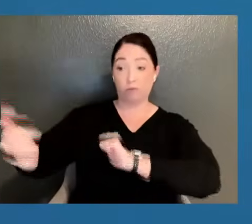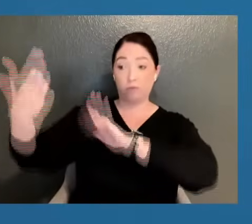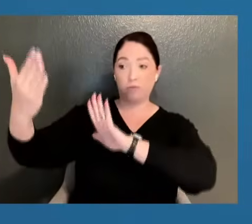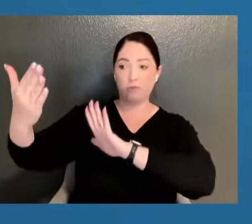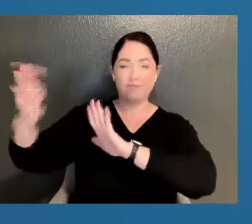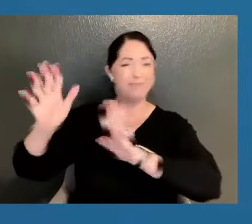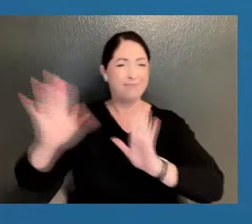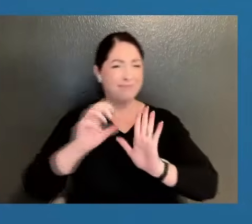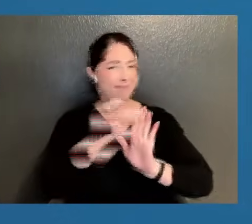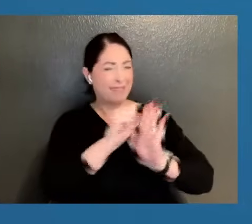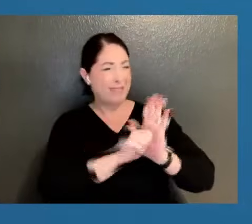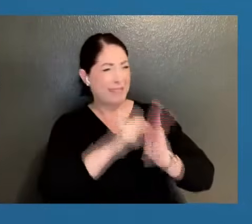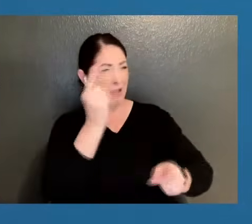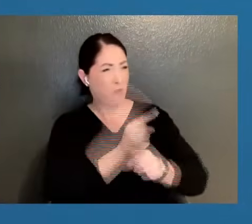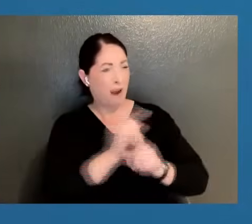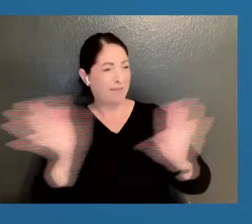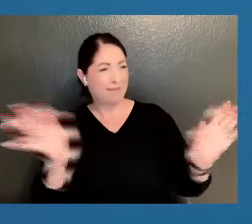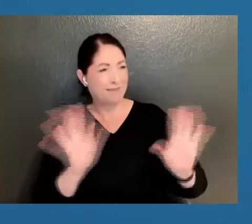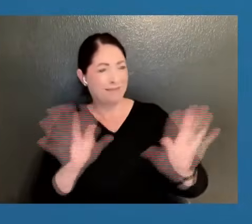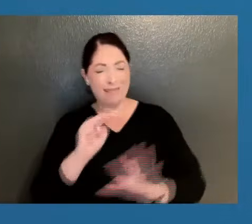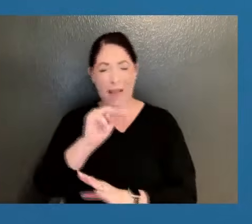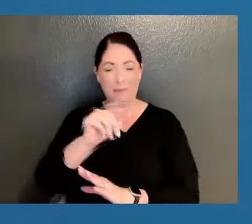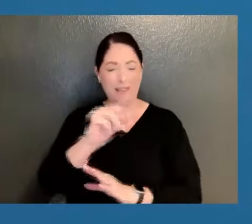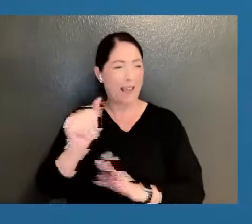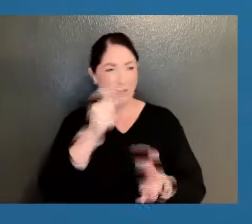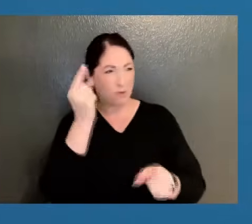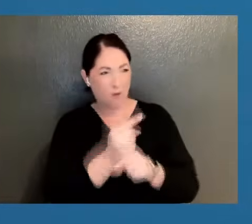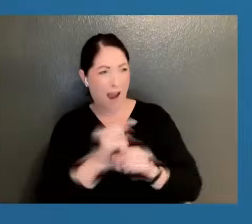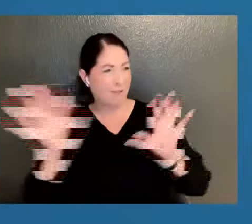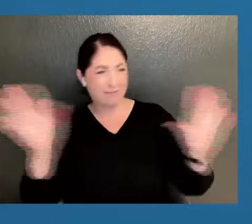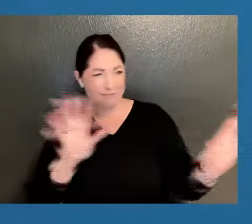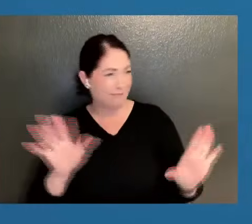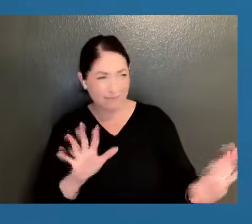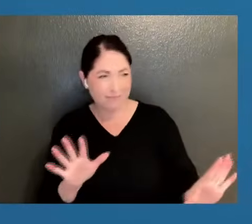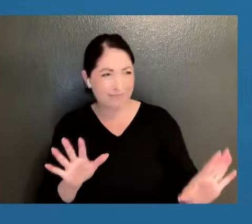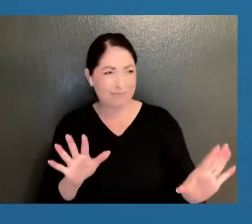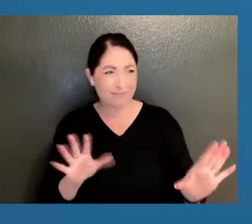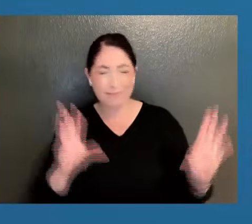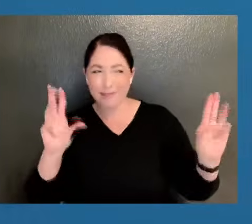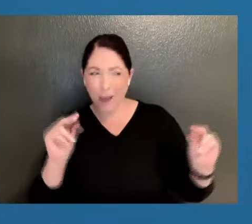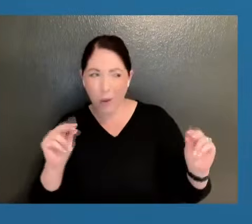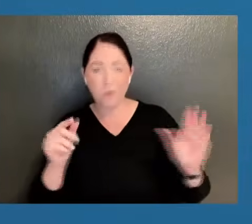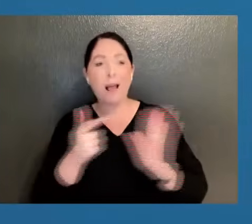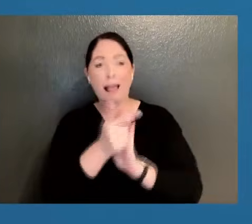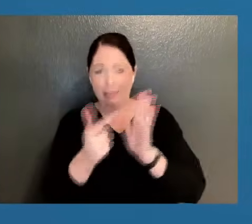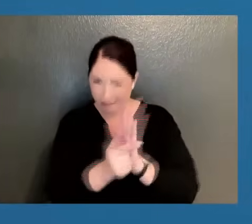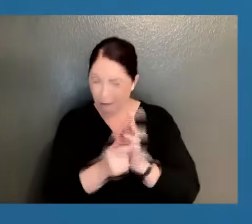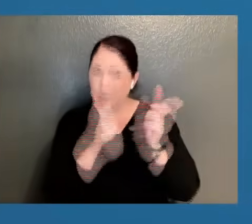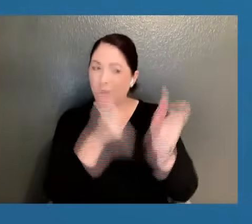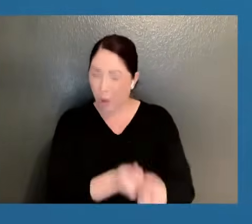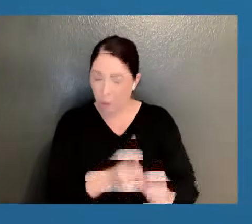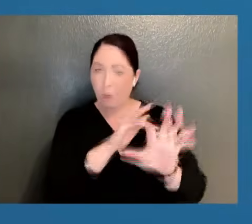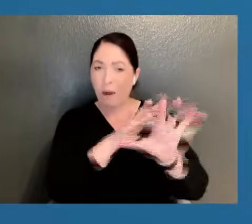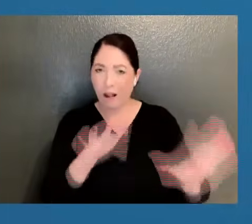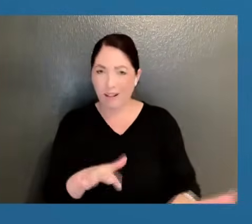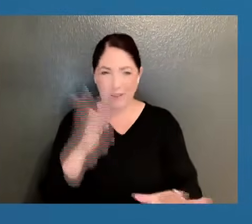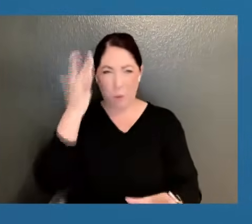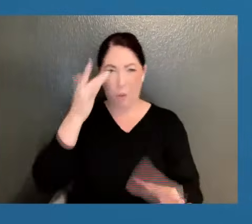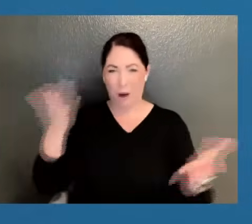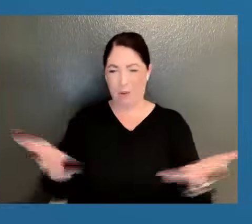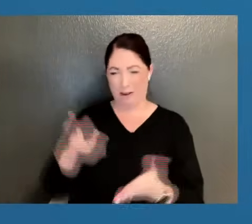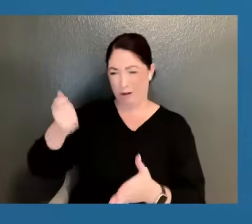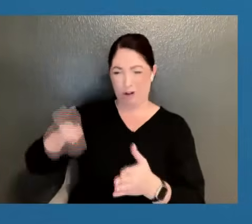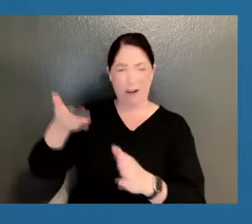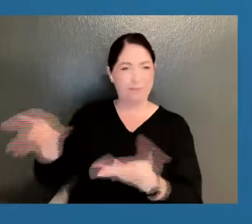is right, MTA's right, they're on the right path, they're doing this legally, and so why are we here? And again,